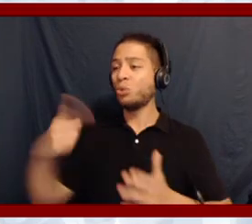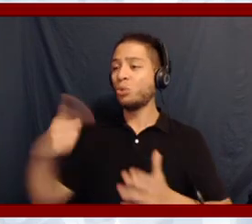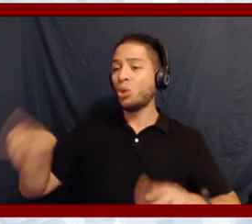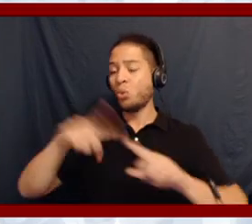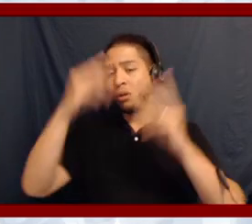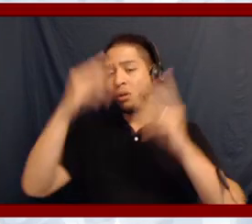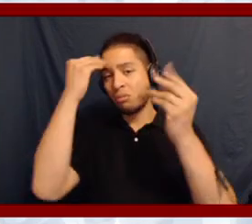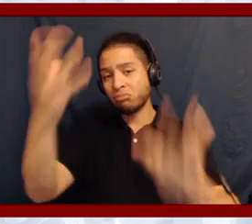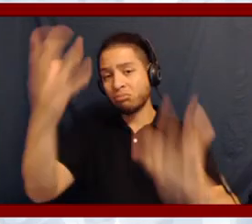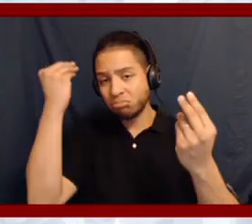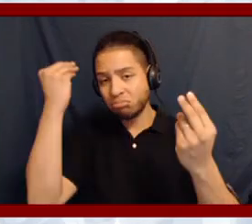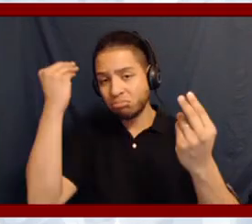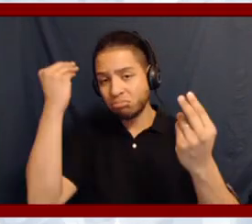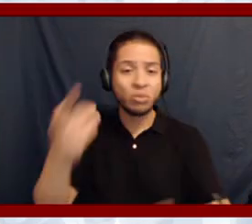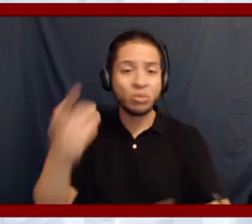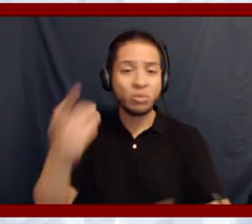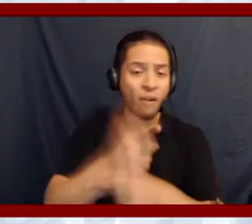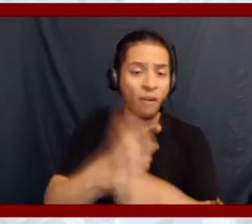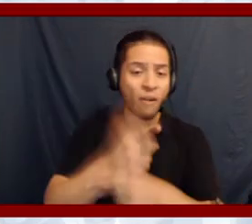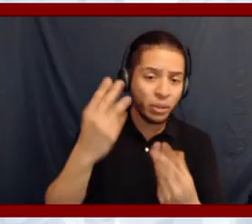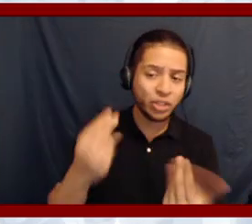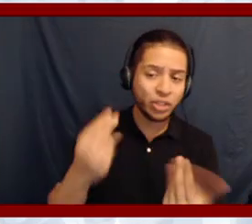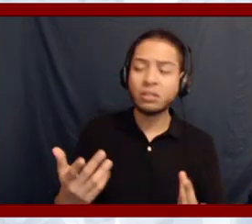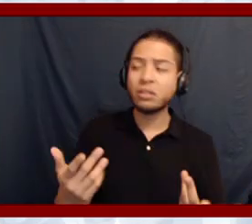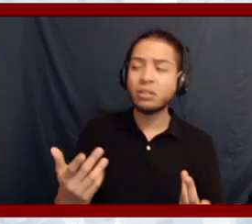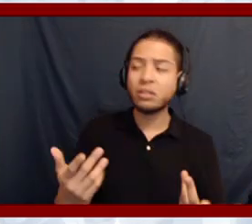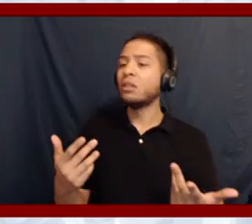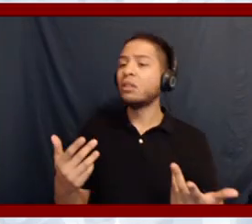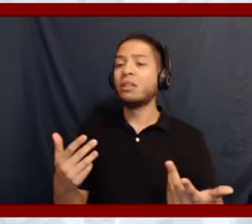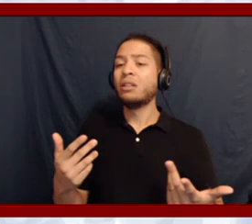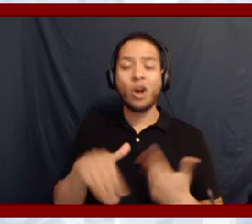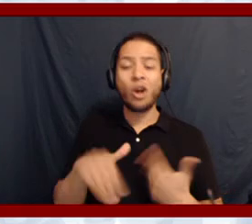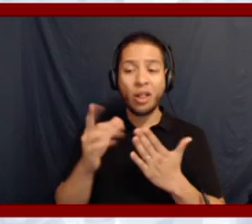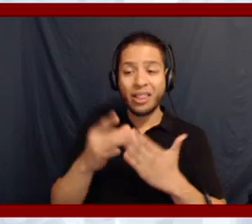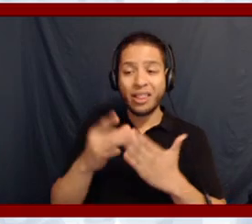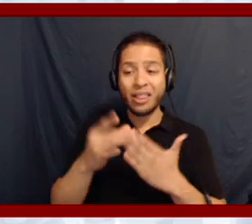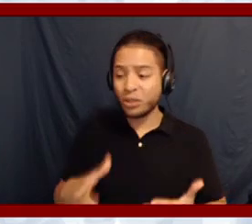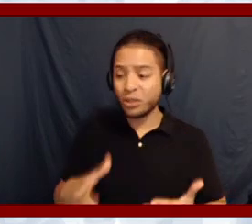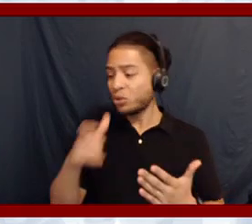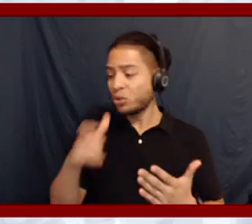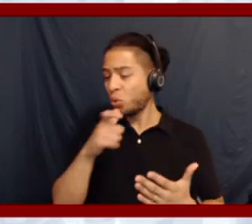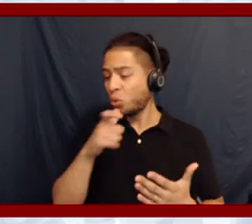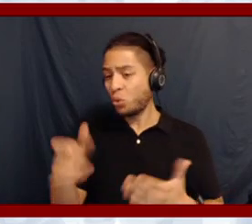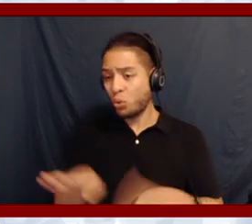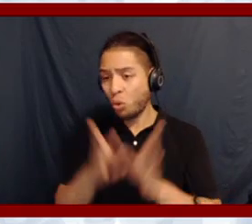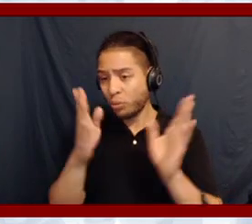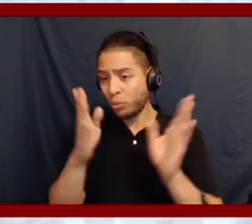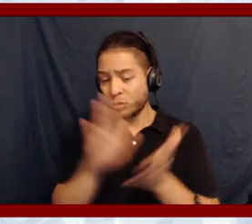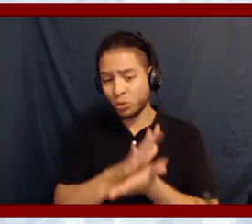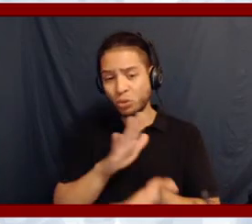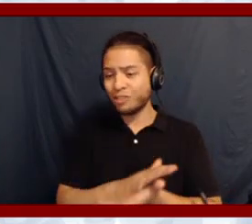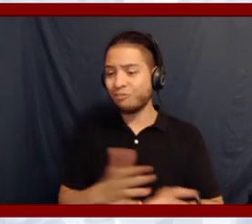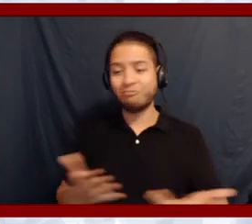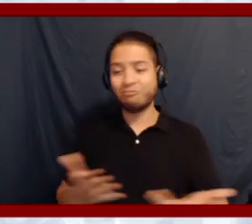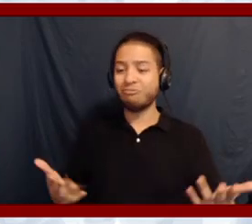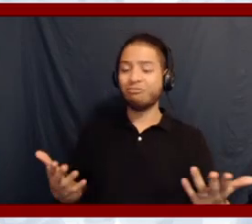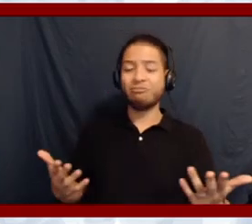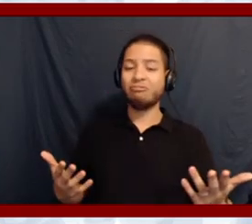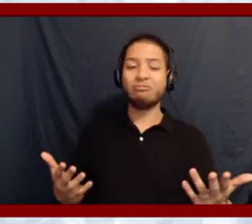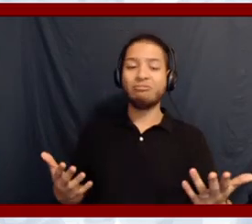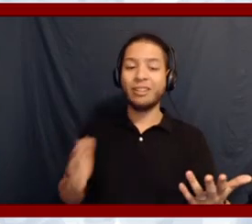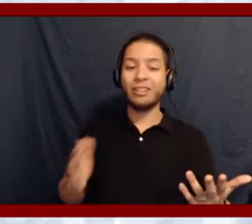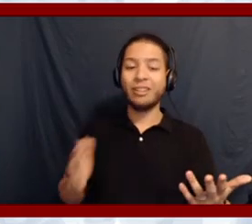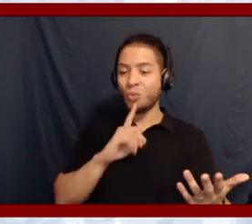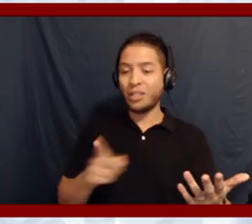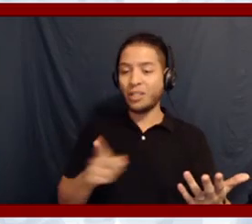forthright. To the leaders that are doing the work of reopening schools, this is like unlike any other time in leadership. But I